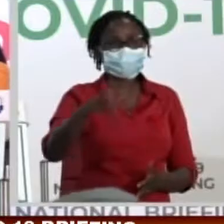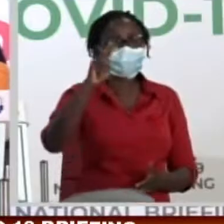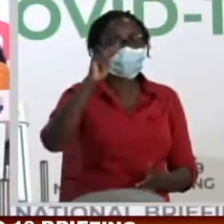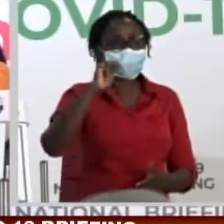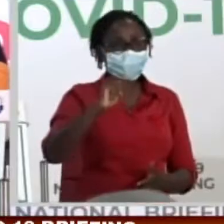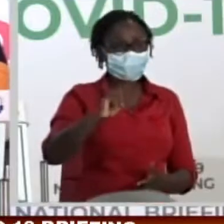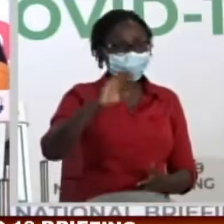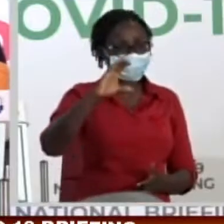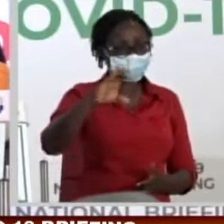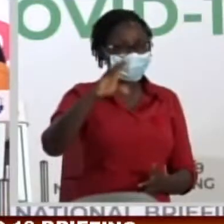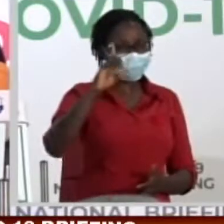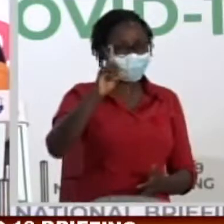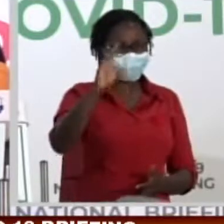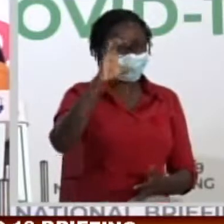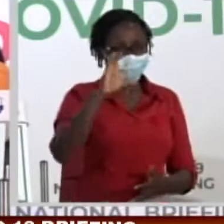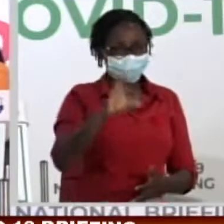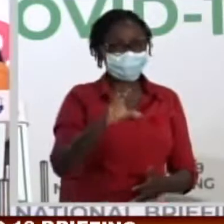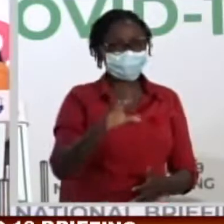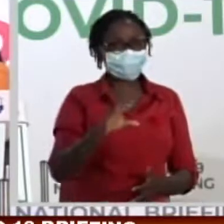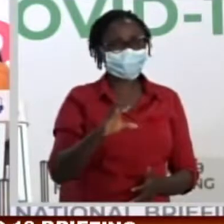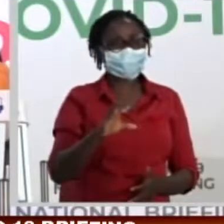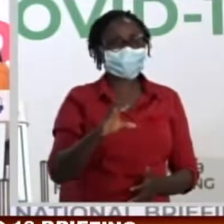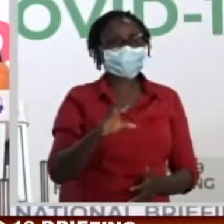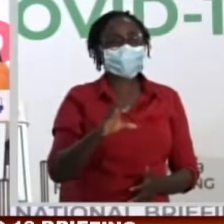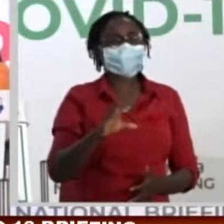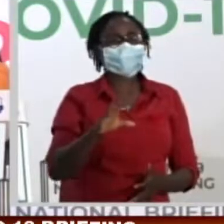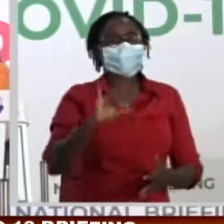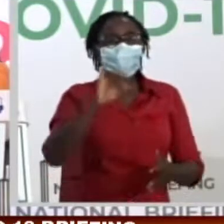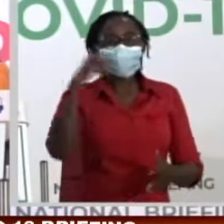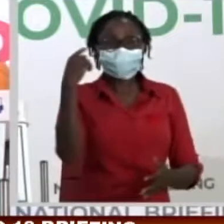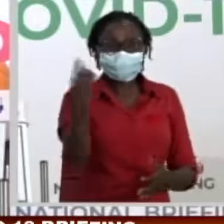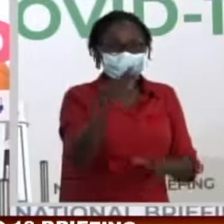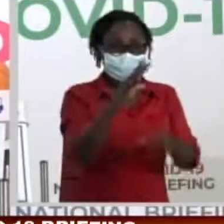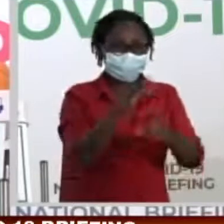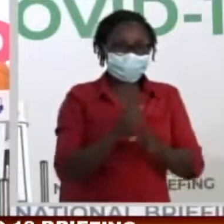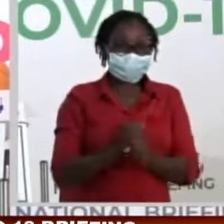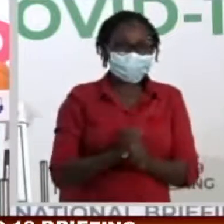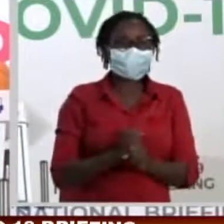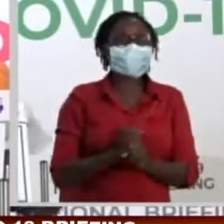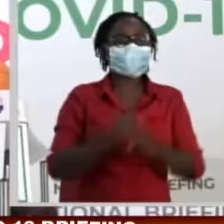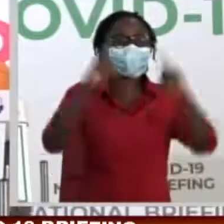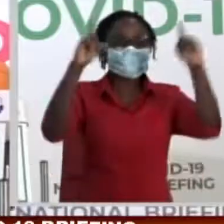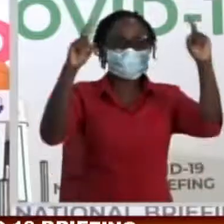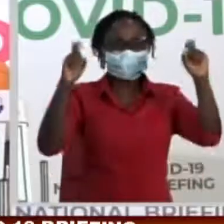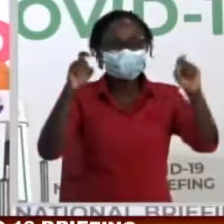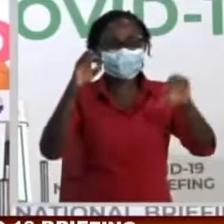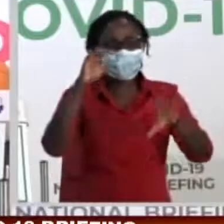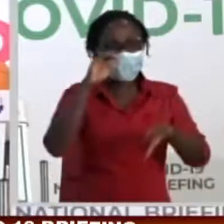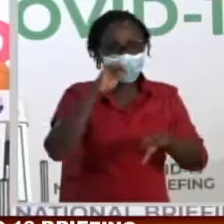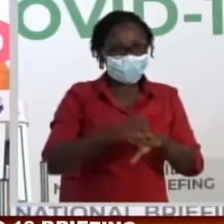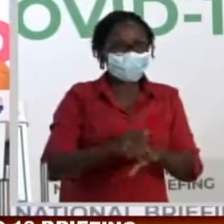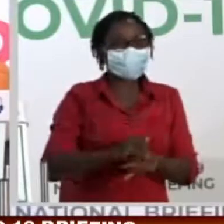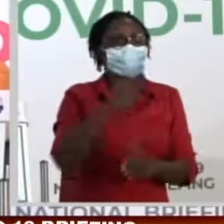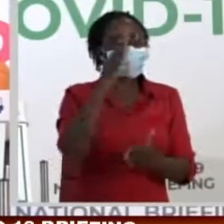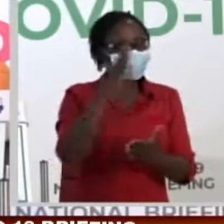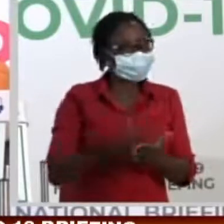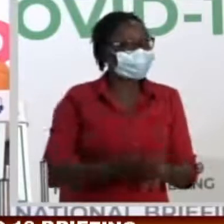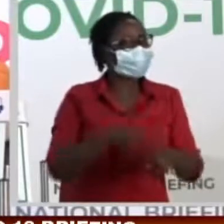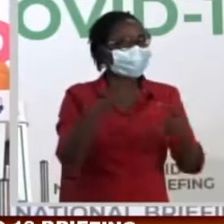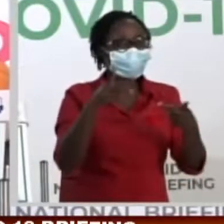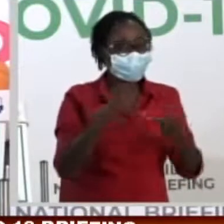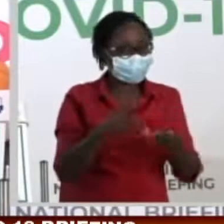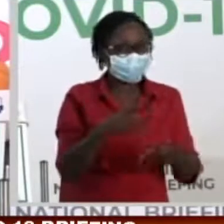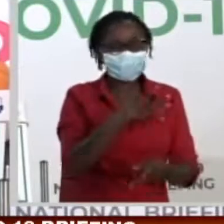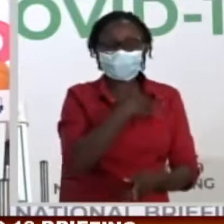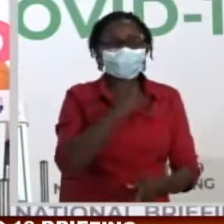Disease Control, samples are only collected at designated centers and not at